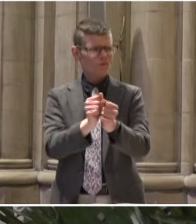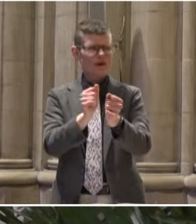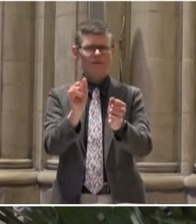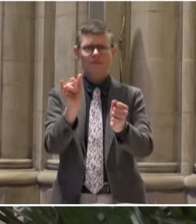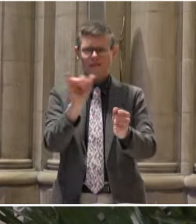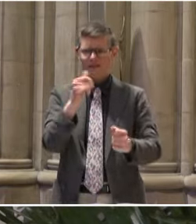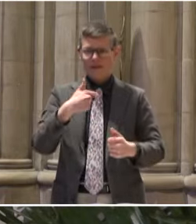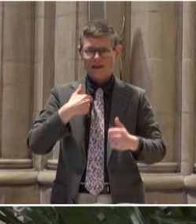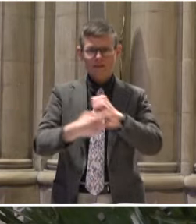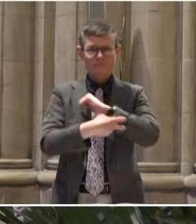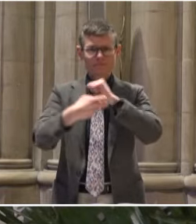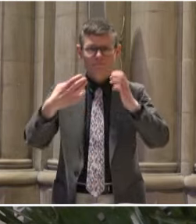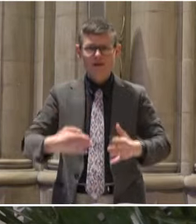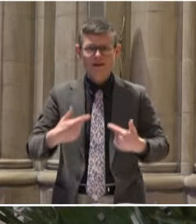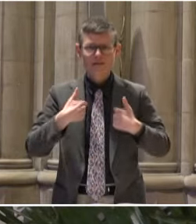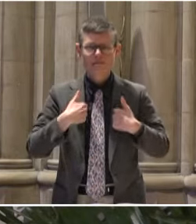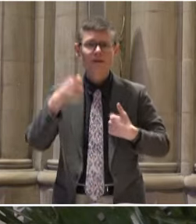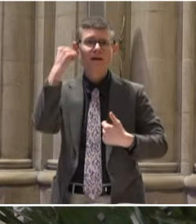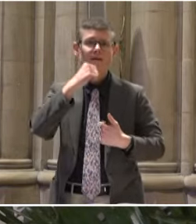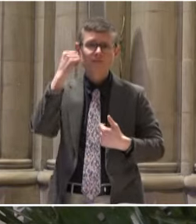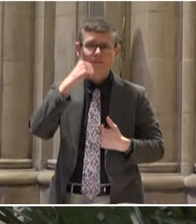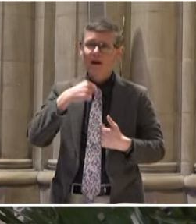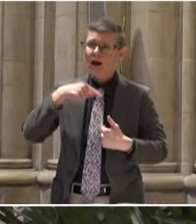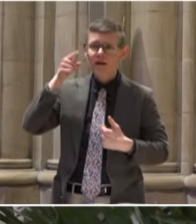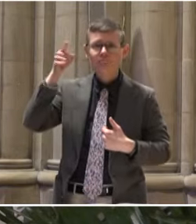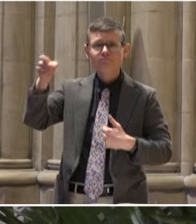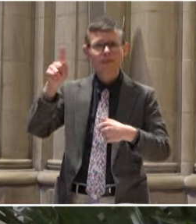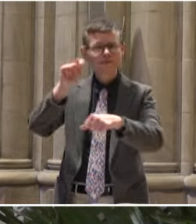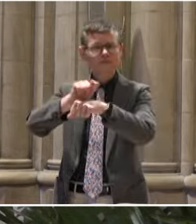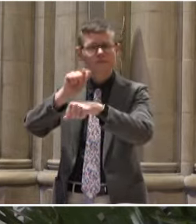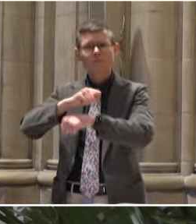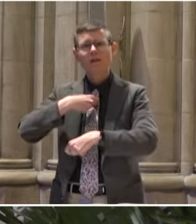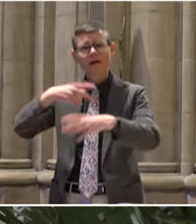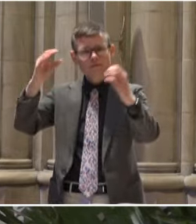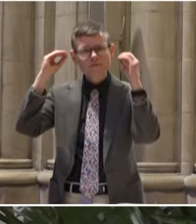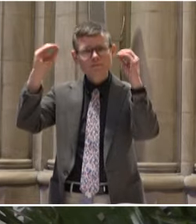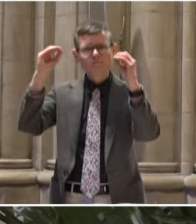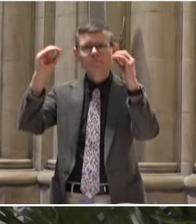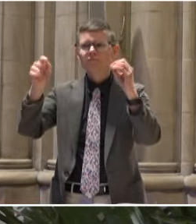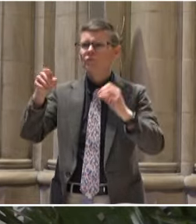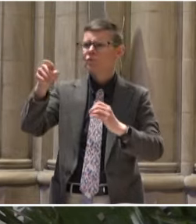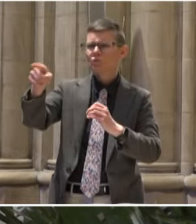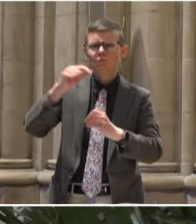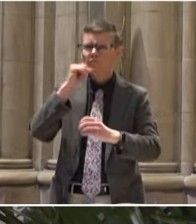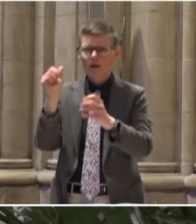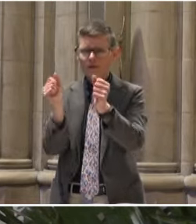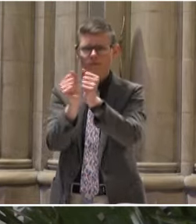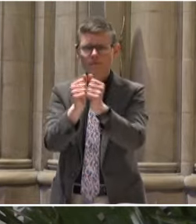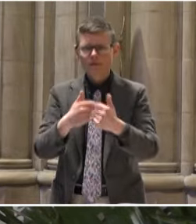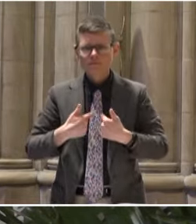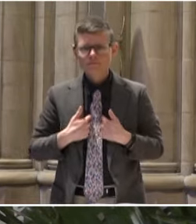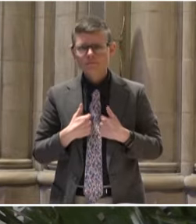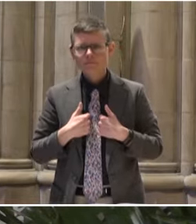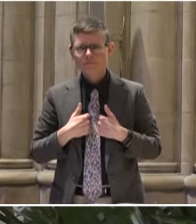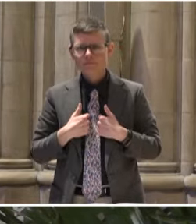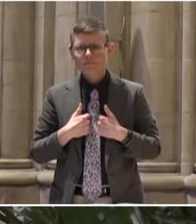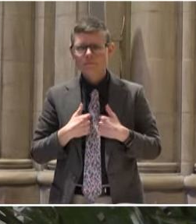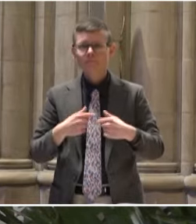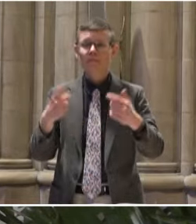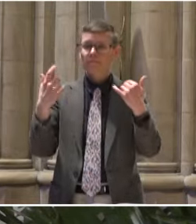bandit? Day after day I was with you in the temple teaching, and you did not arrest me. But let